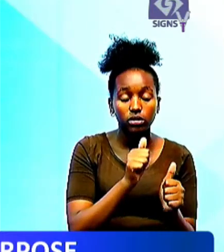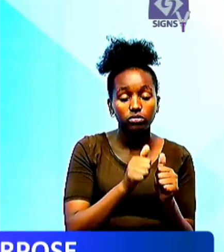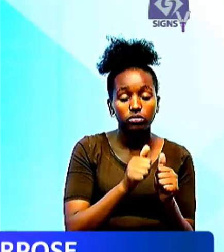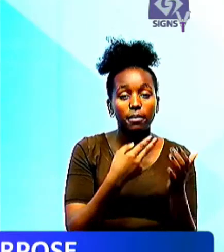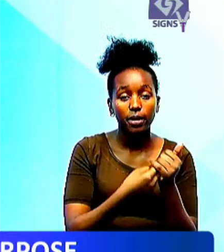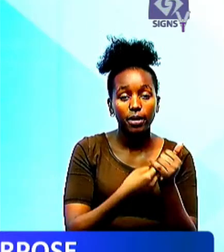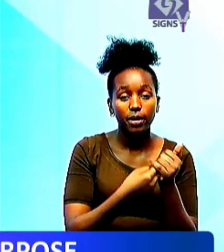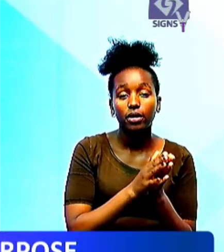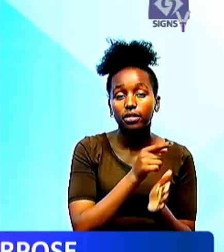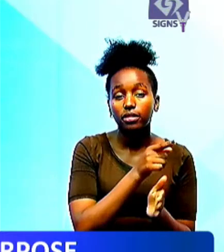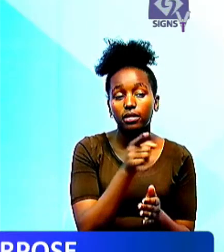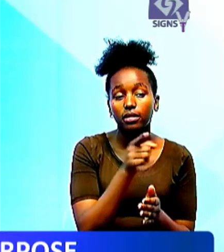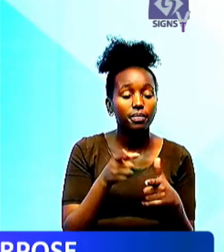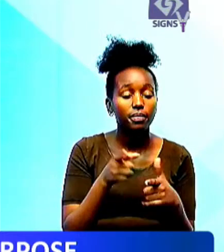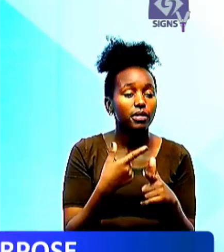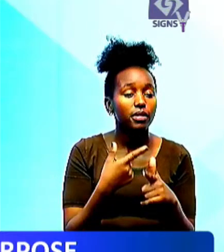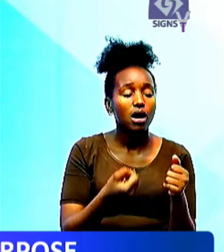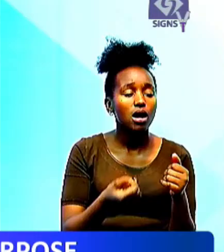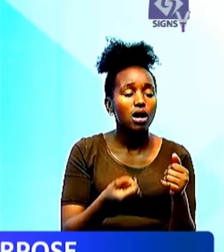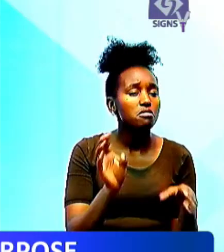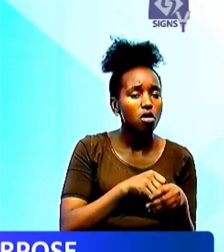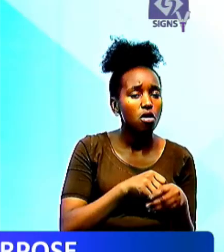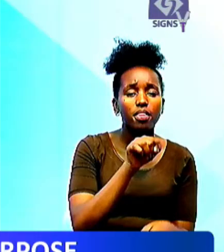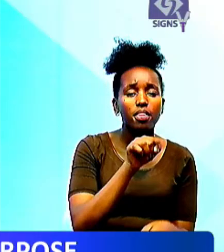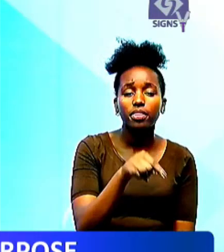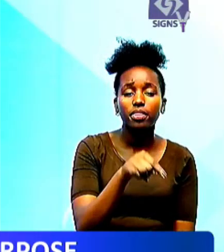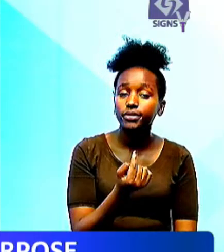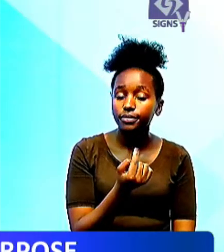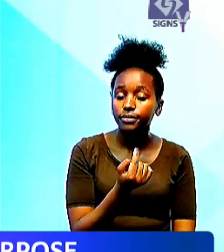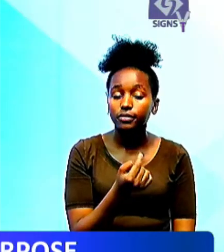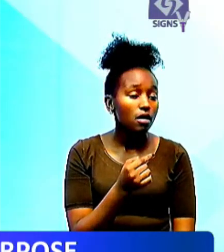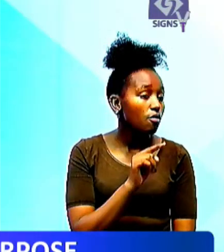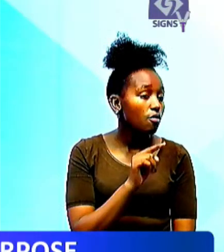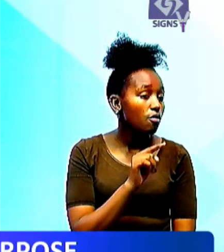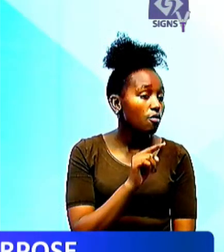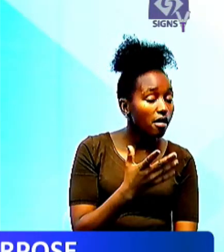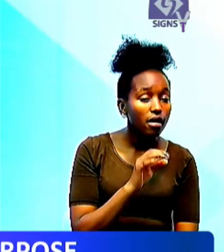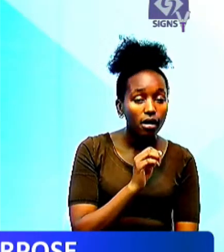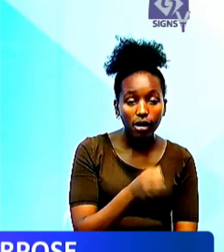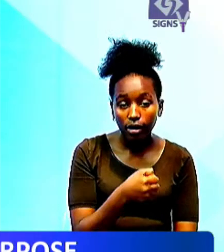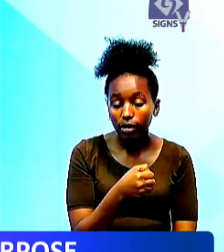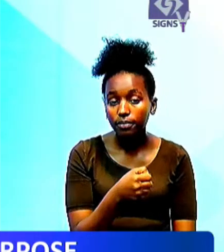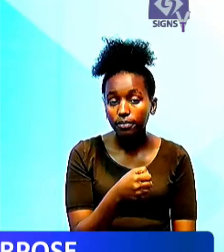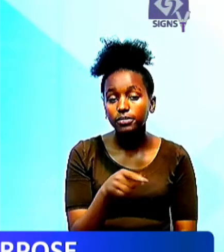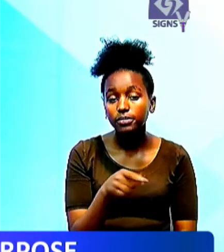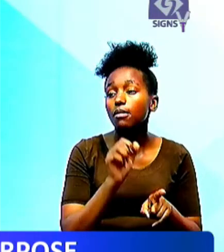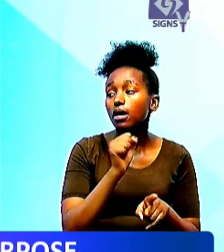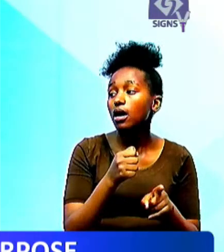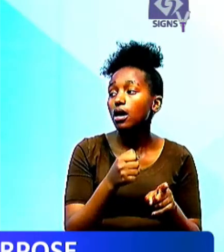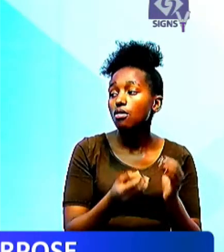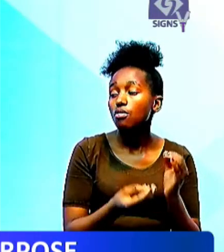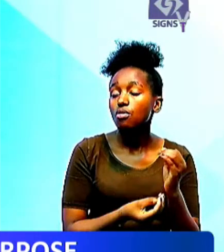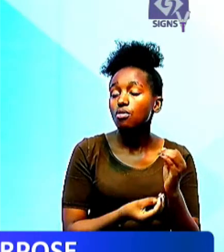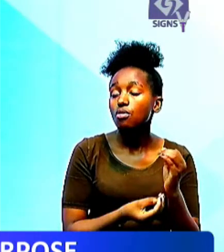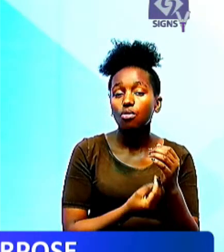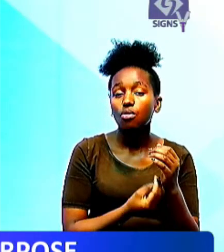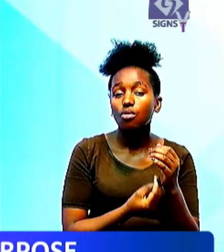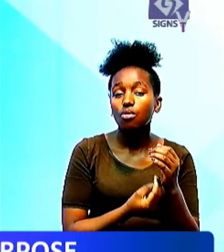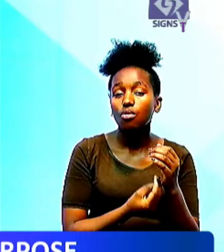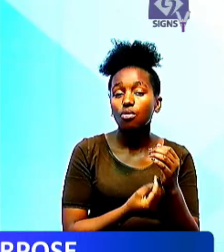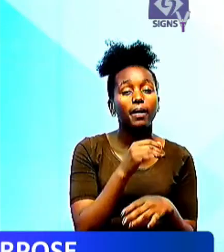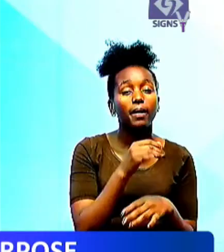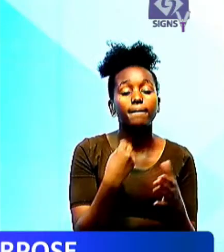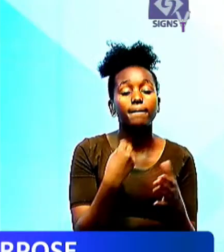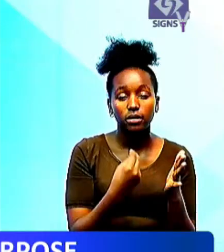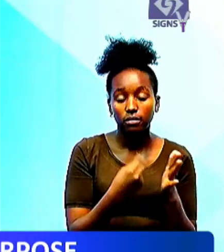with them. There you're able to invest even 1,000, 1,500 shillings, and you grow that, and you're able to monitor on phone, and you're able to